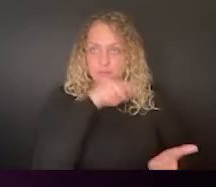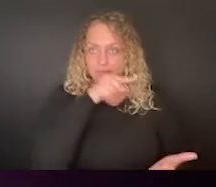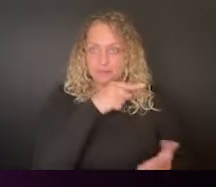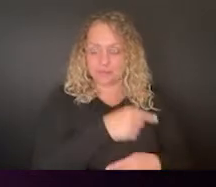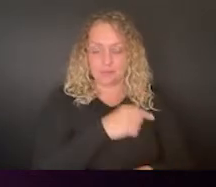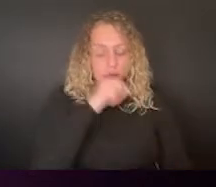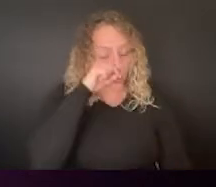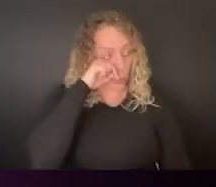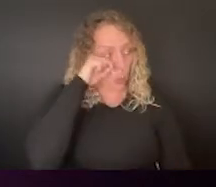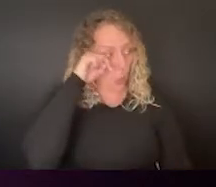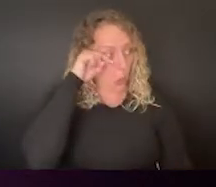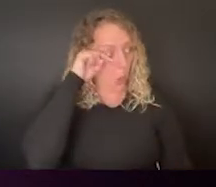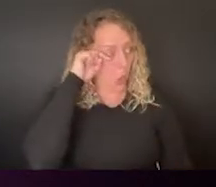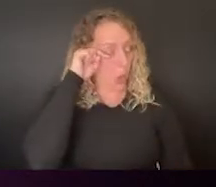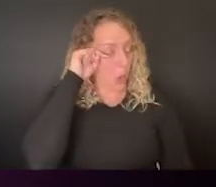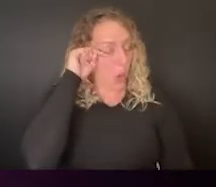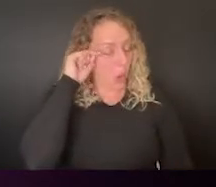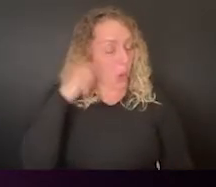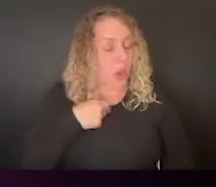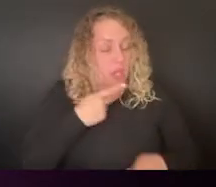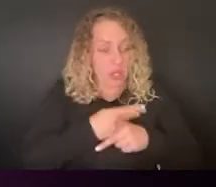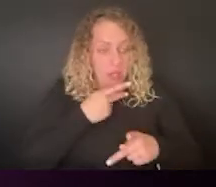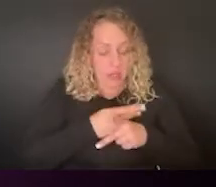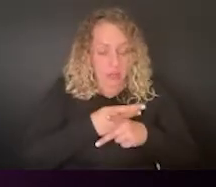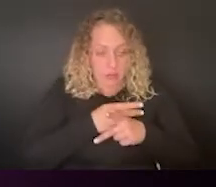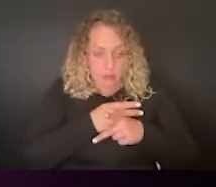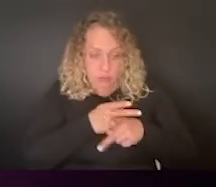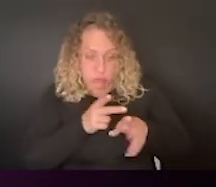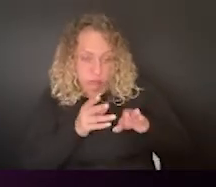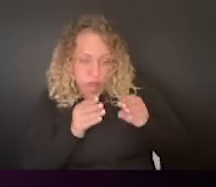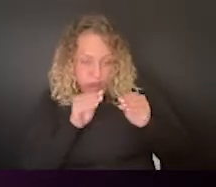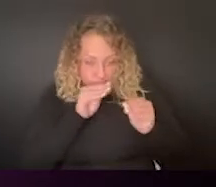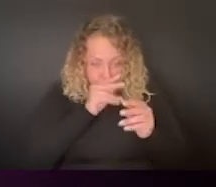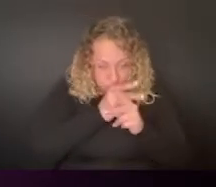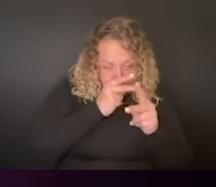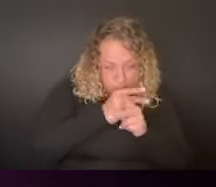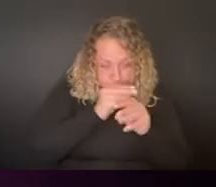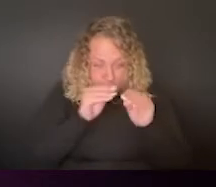to internal rollout to our teams was 10 weeks.